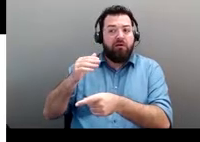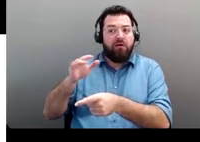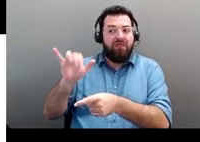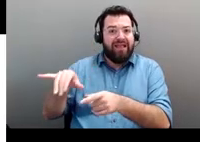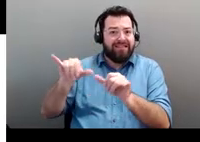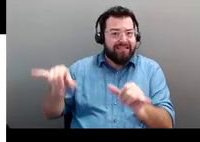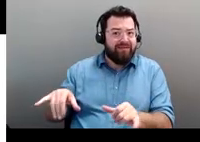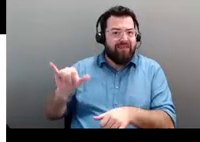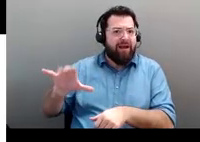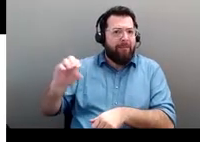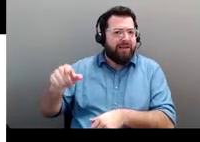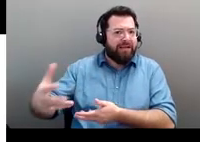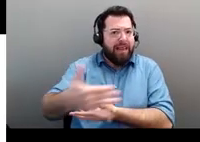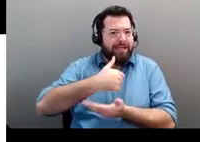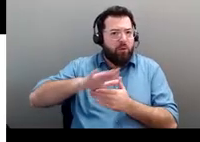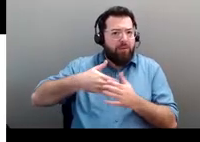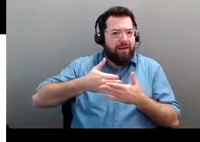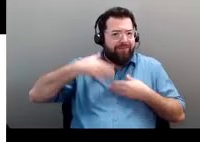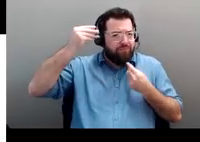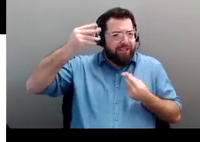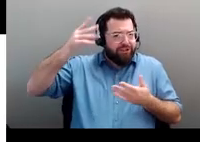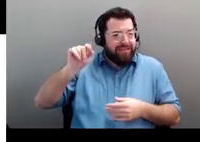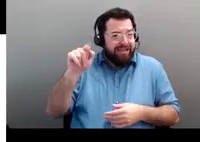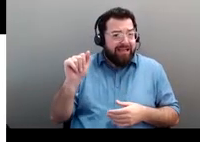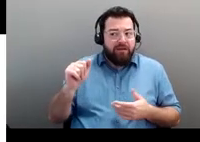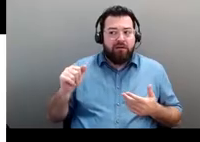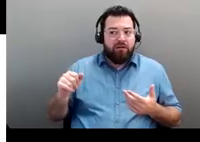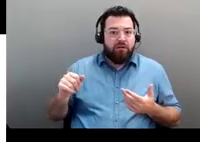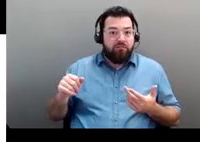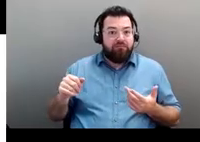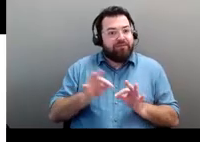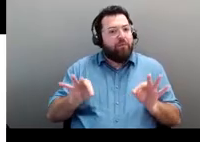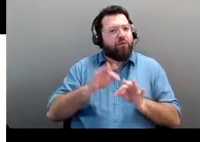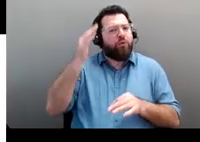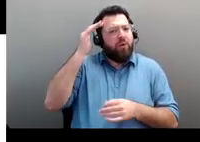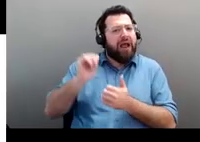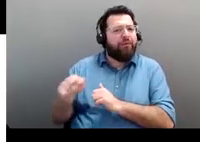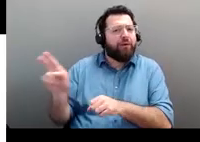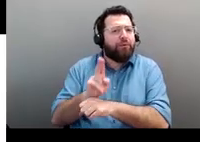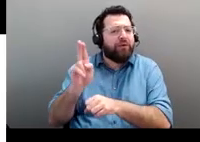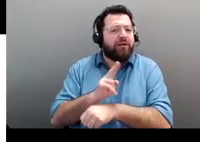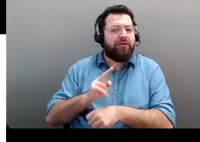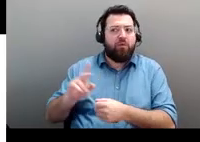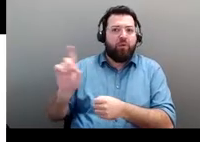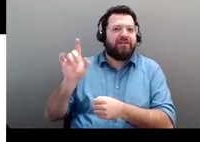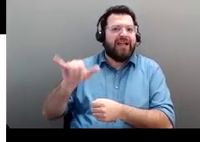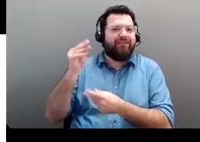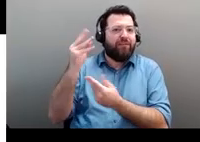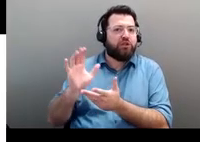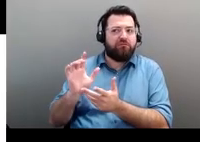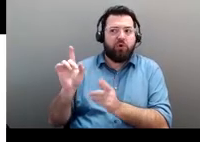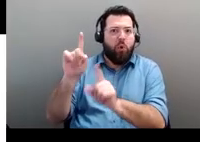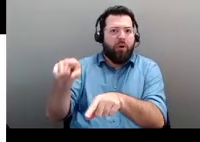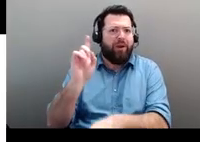with your data. If you're fine with what they're doing with your information, that's one thing.